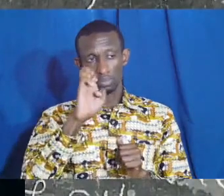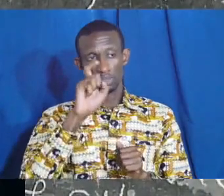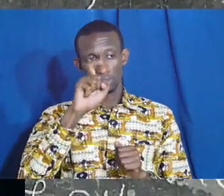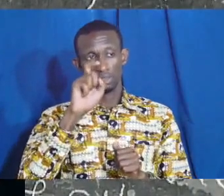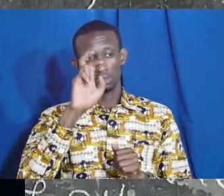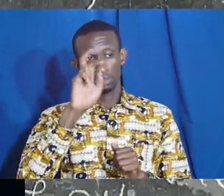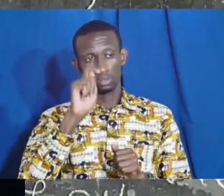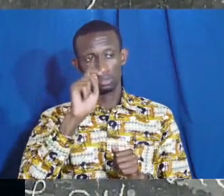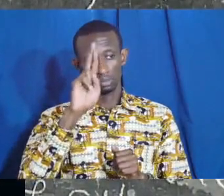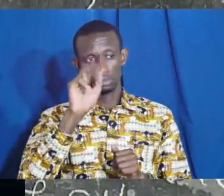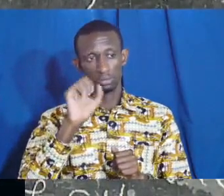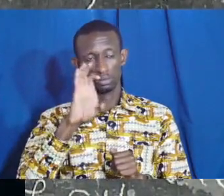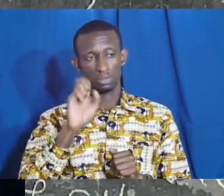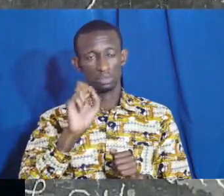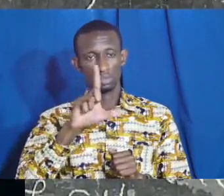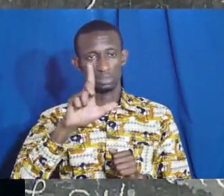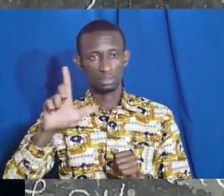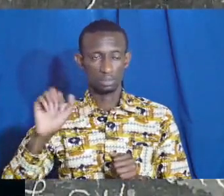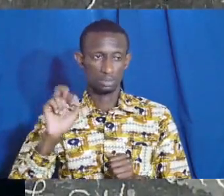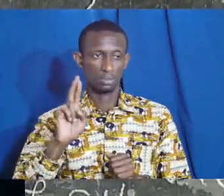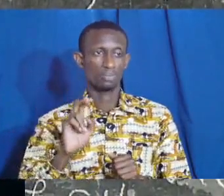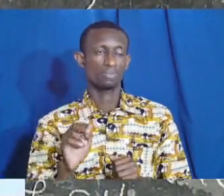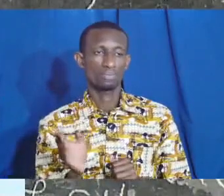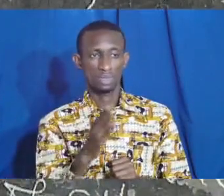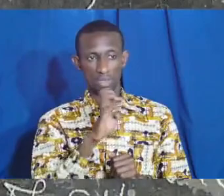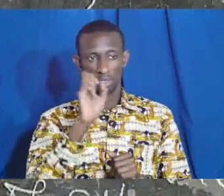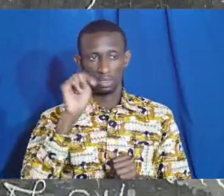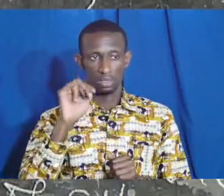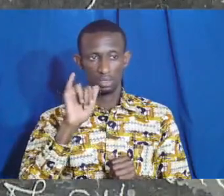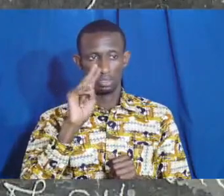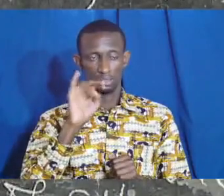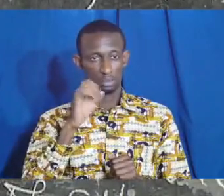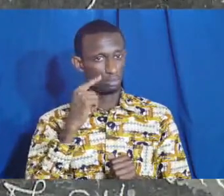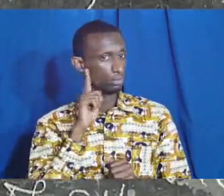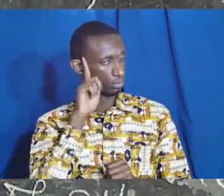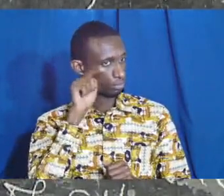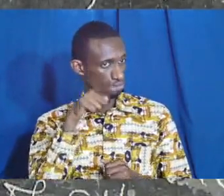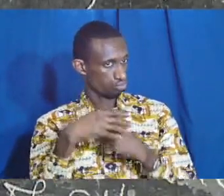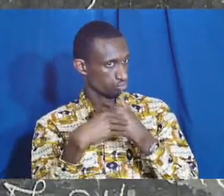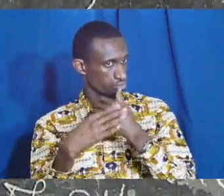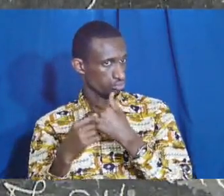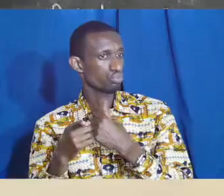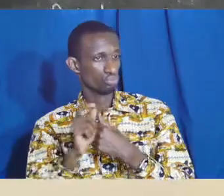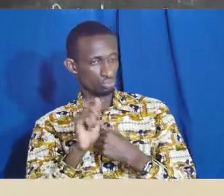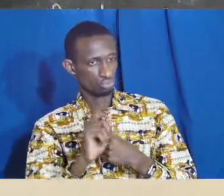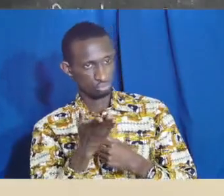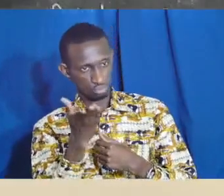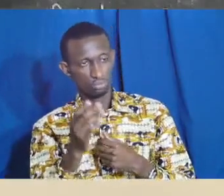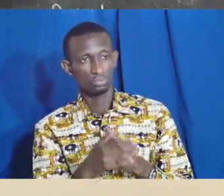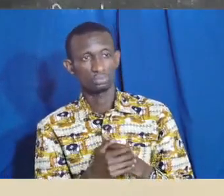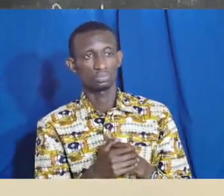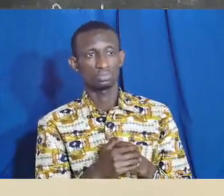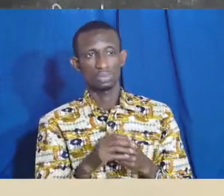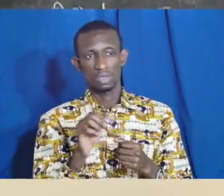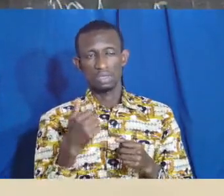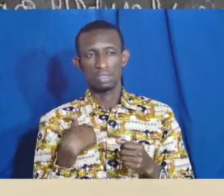So I think you can take a note about that. You say they are produced inside, and they work inside. Example, I talked about respiratory enzymes.